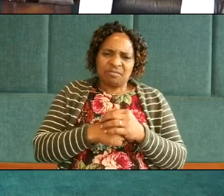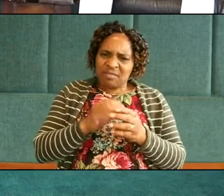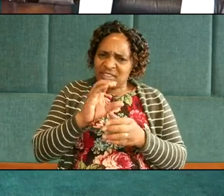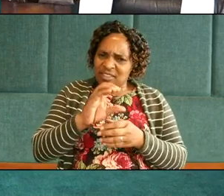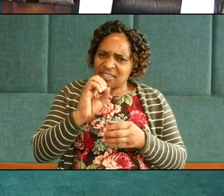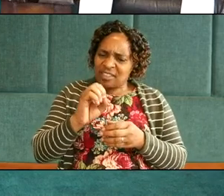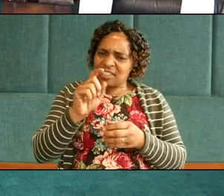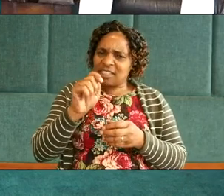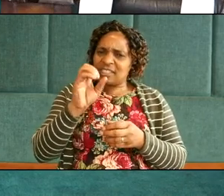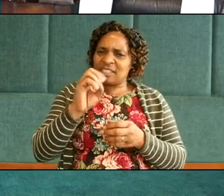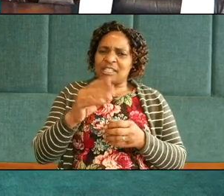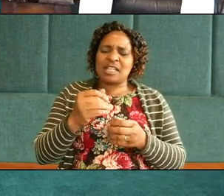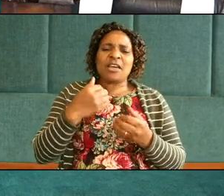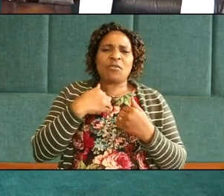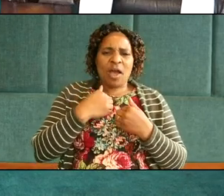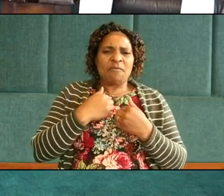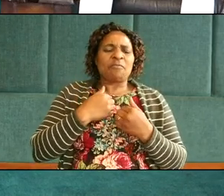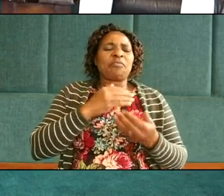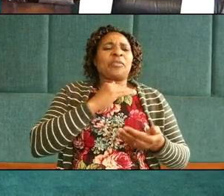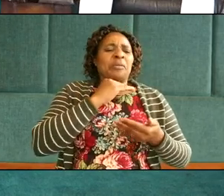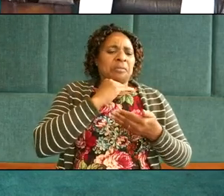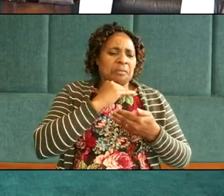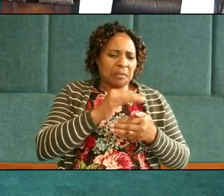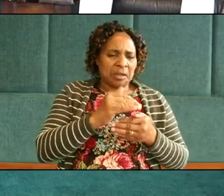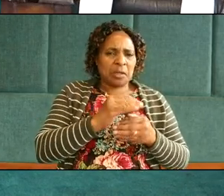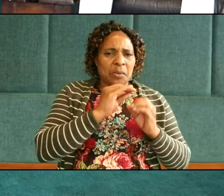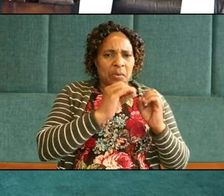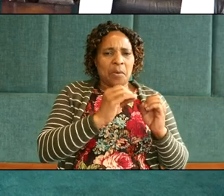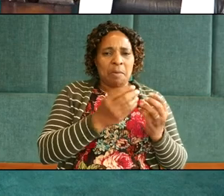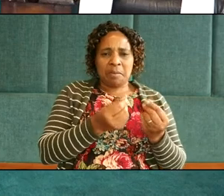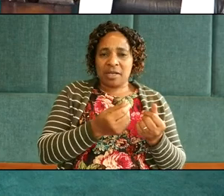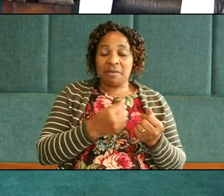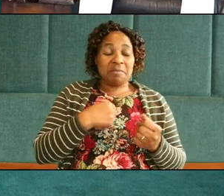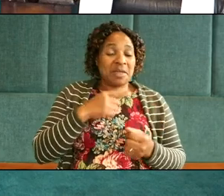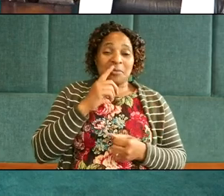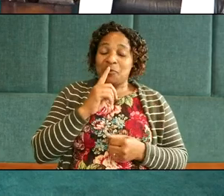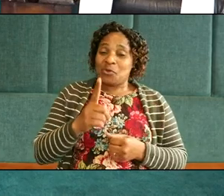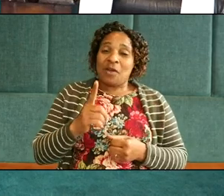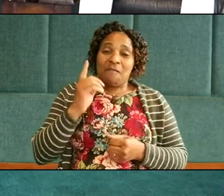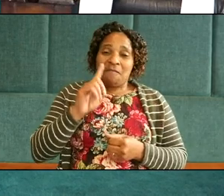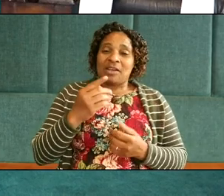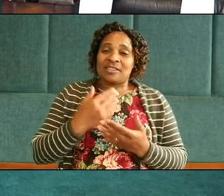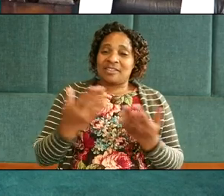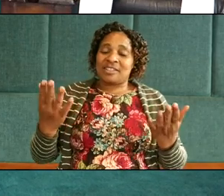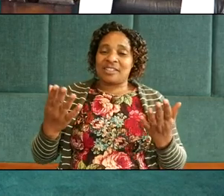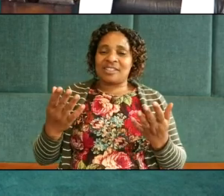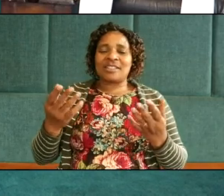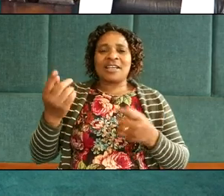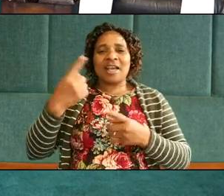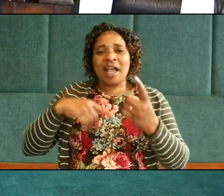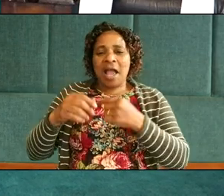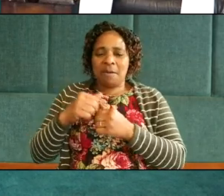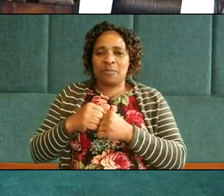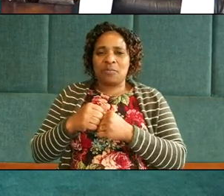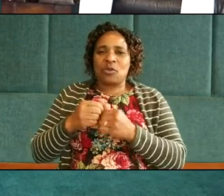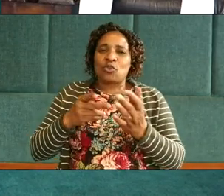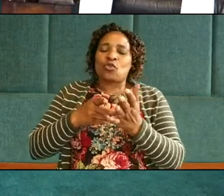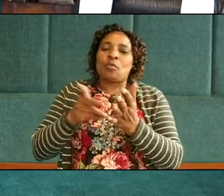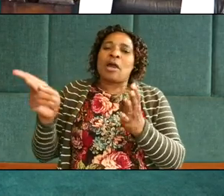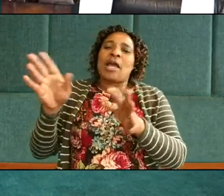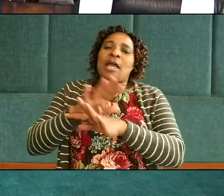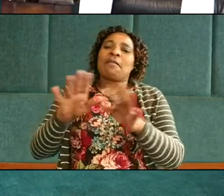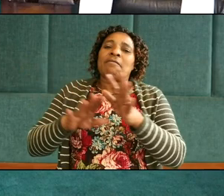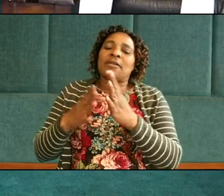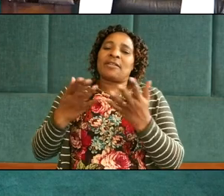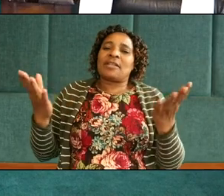buy if you had unlimited money? I mean, I'm sure the first thing that would come to anyone's mind is to buy